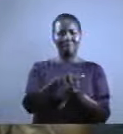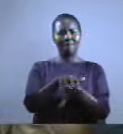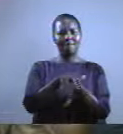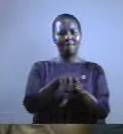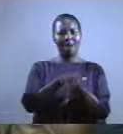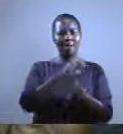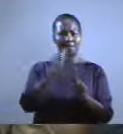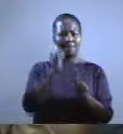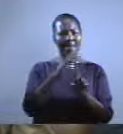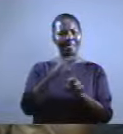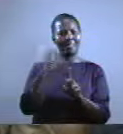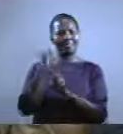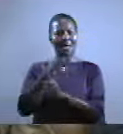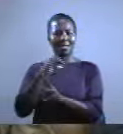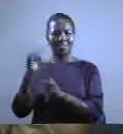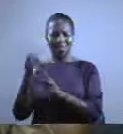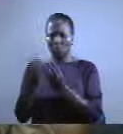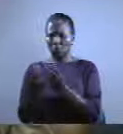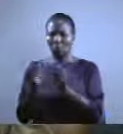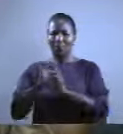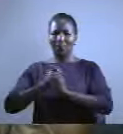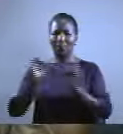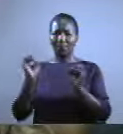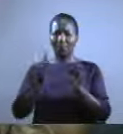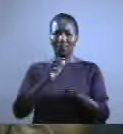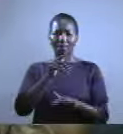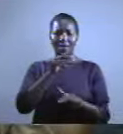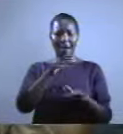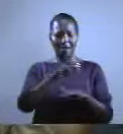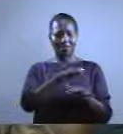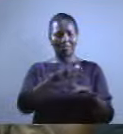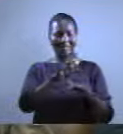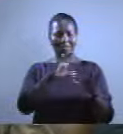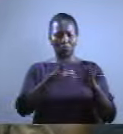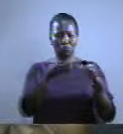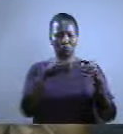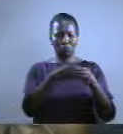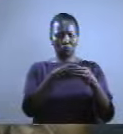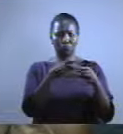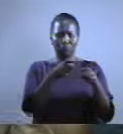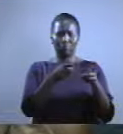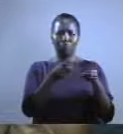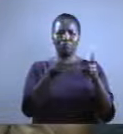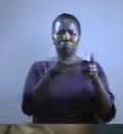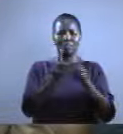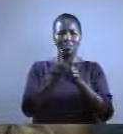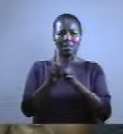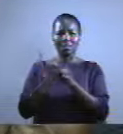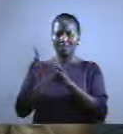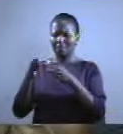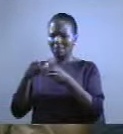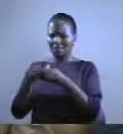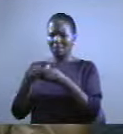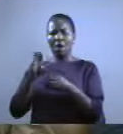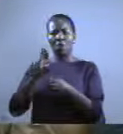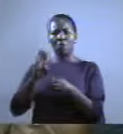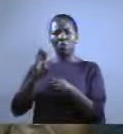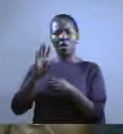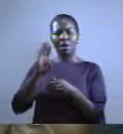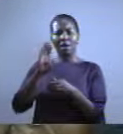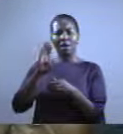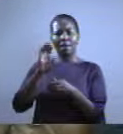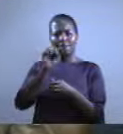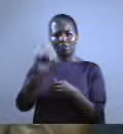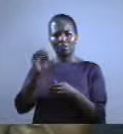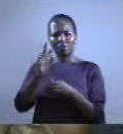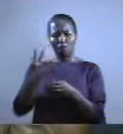remain unsolved where the Afrikaner Weerstandsbeweging his squad and this security company Boere Beskermings Forum could have